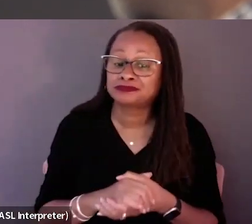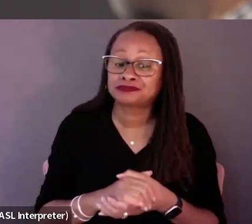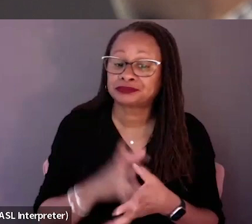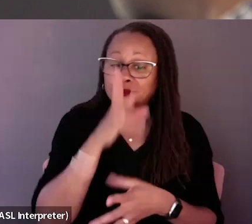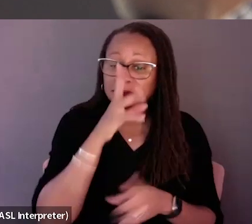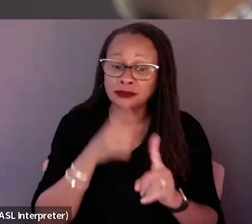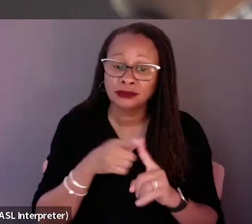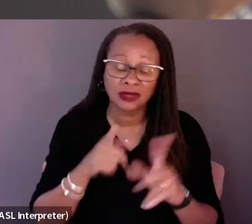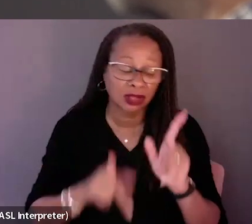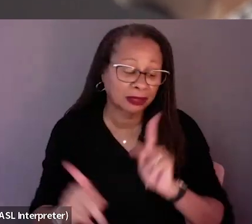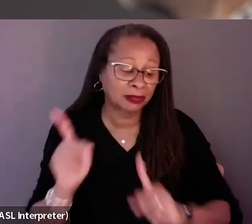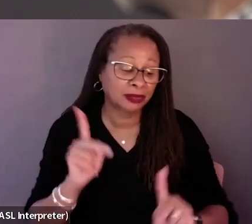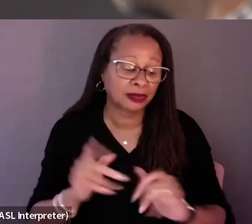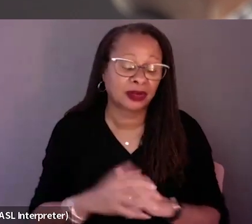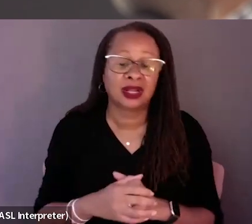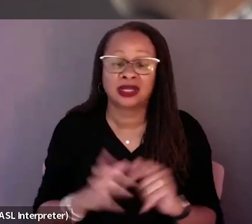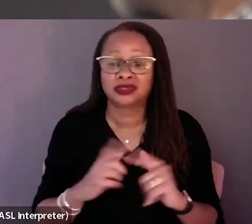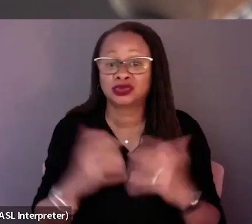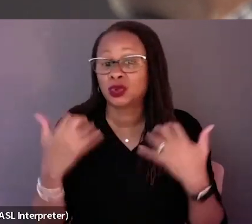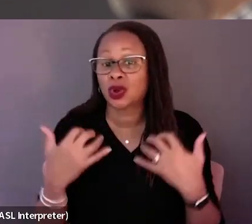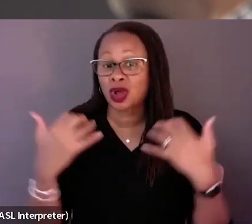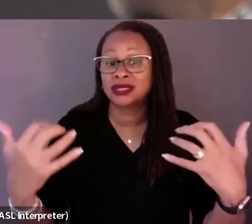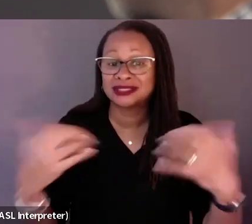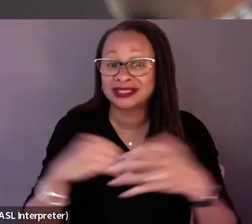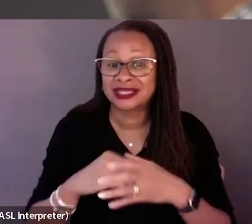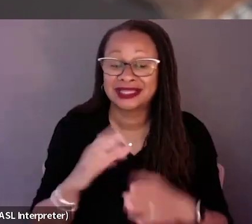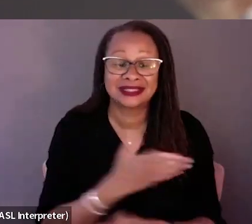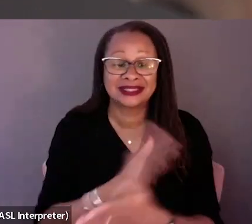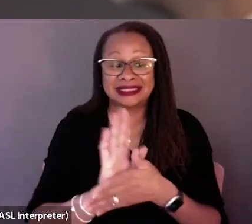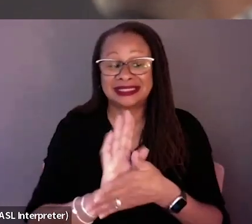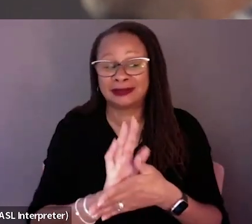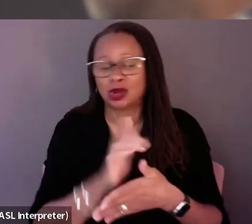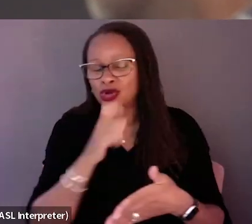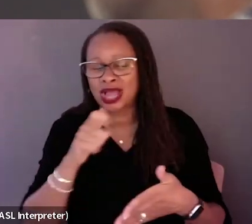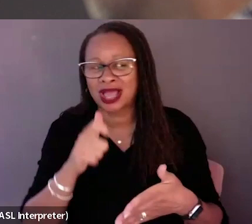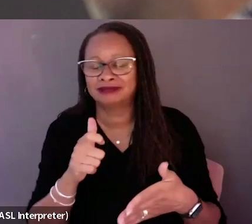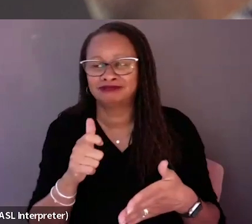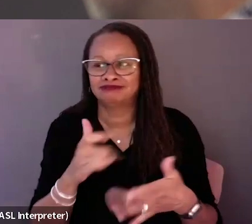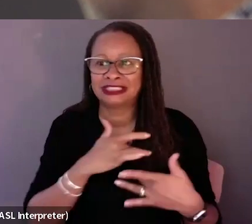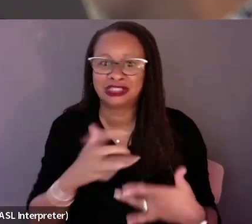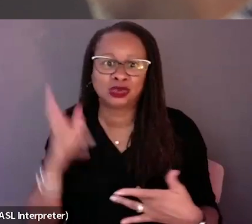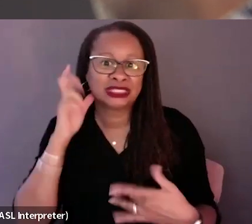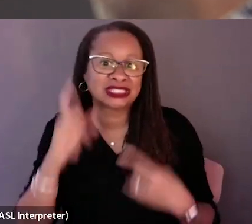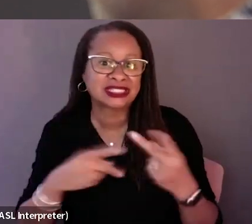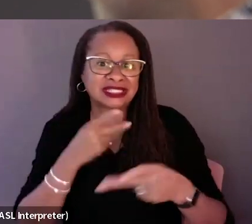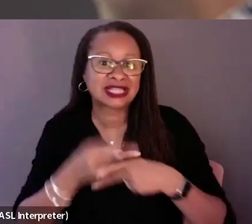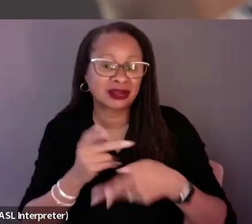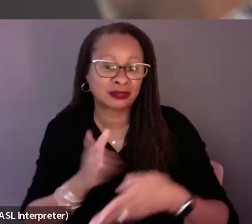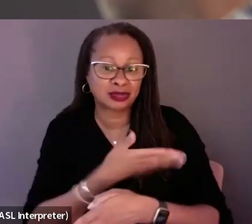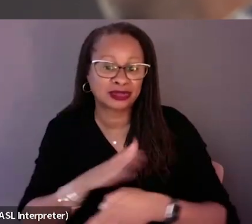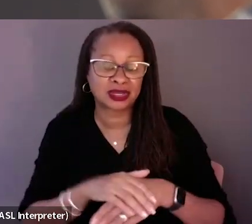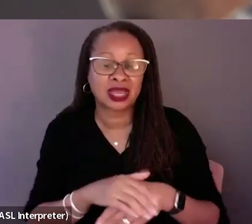speak to people, to audience in a cinema who are not into this kind of film. And like the most